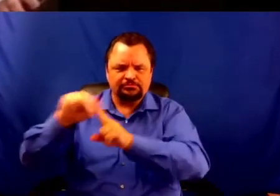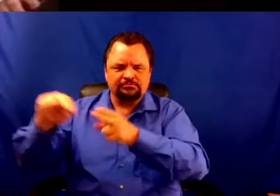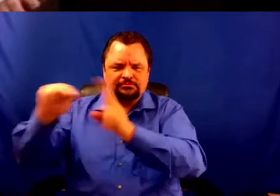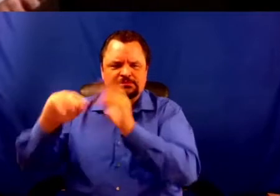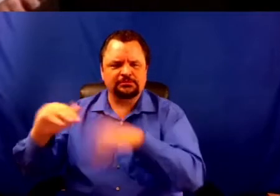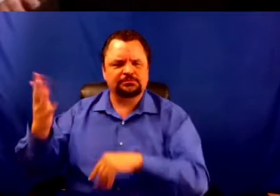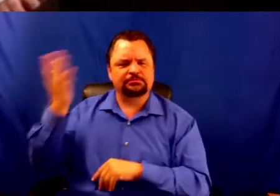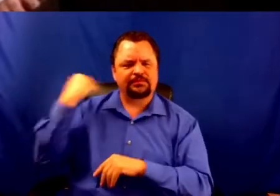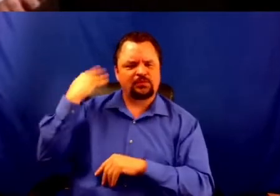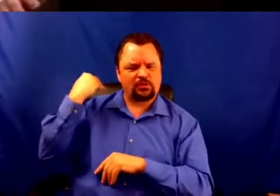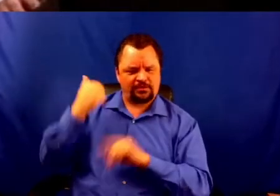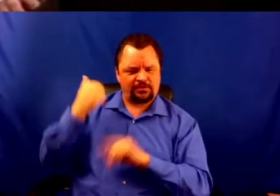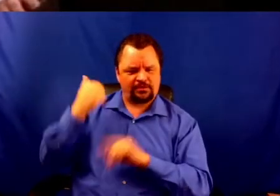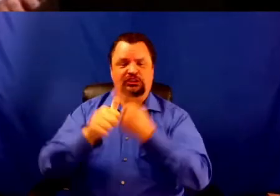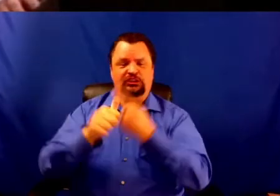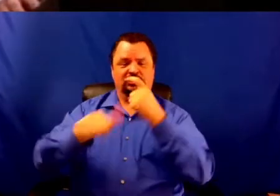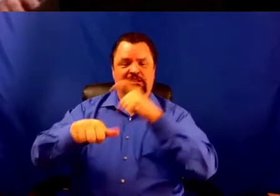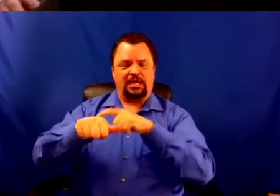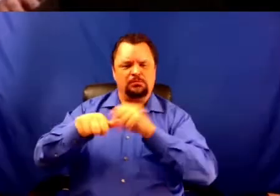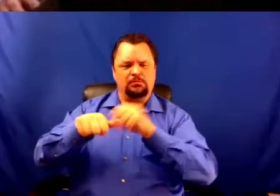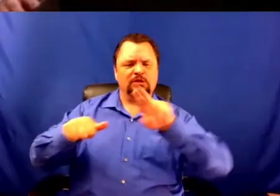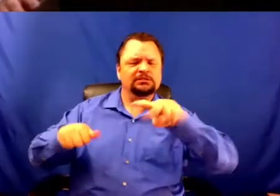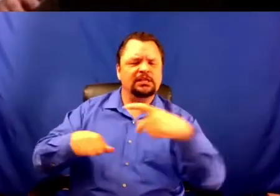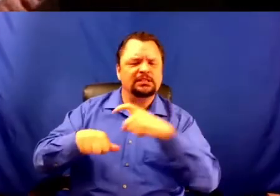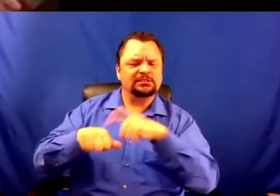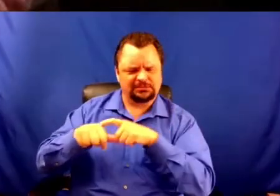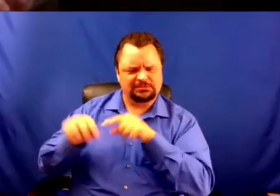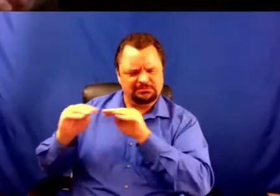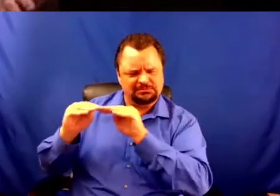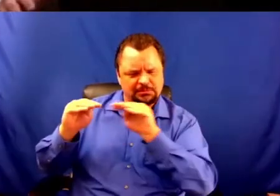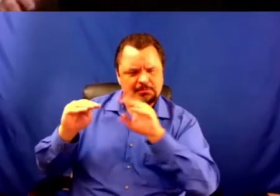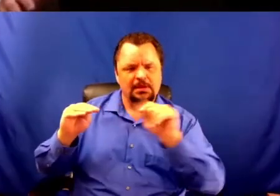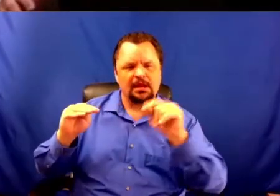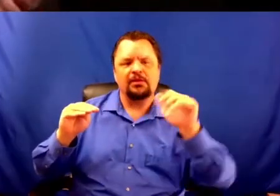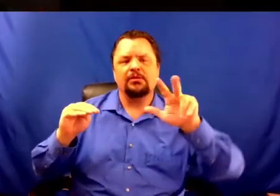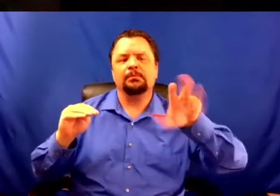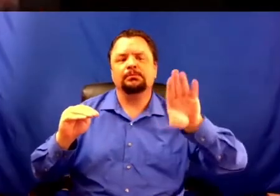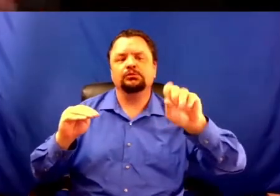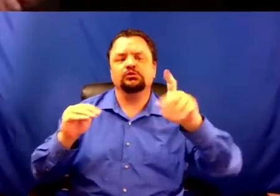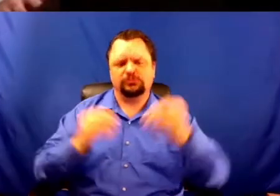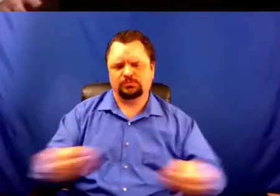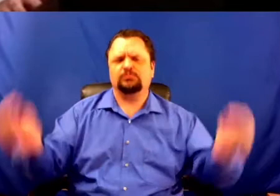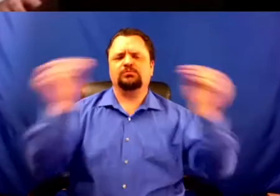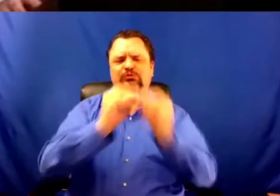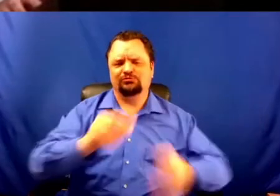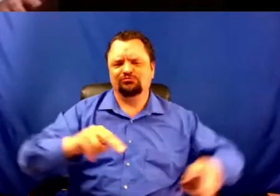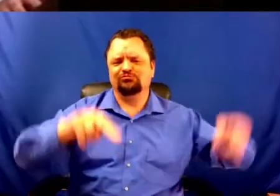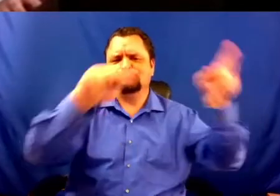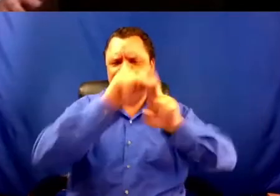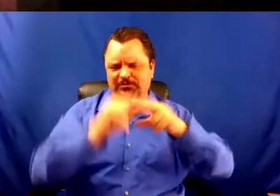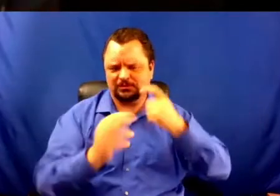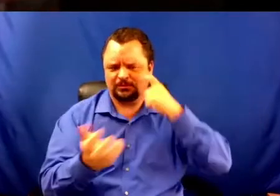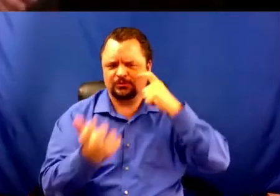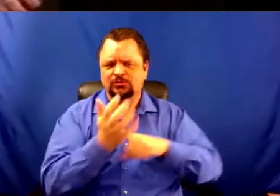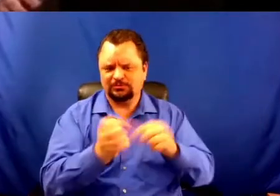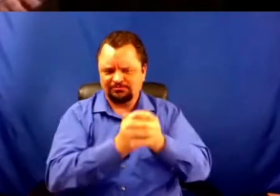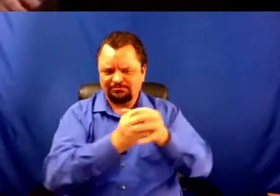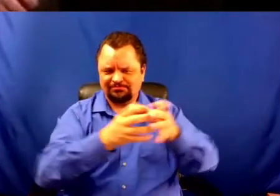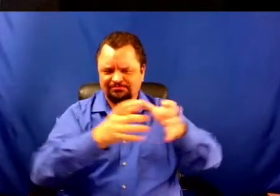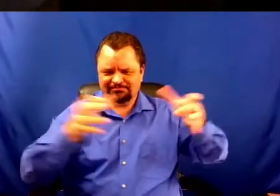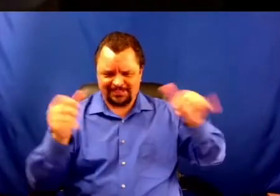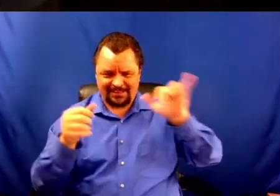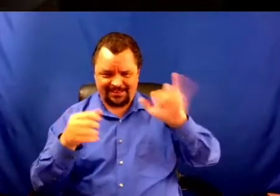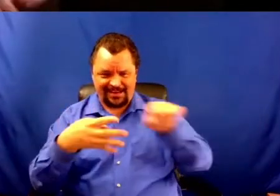the first dose or completing their series. And that's normal. We were expecting that. We anticipate with the eligibility being expanded